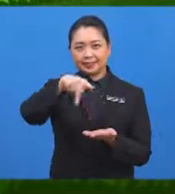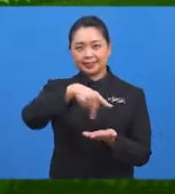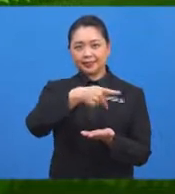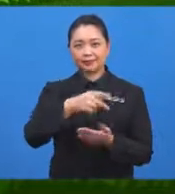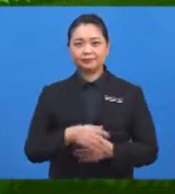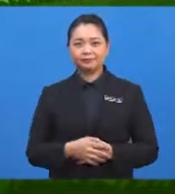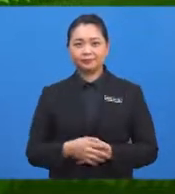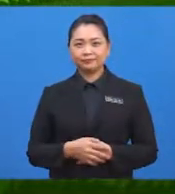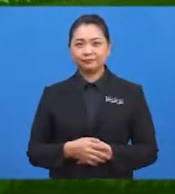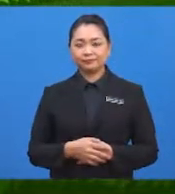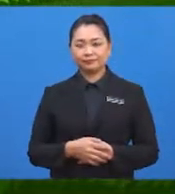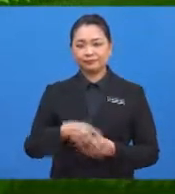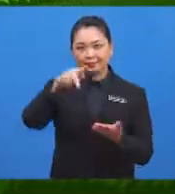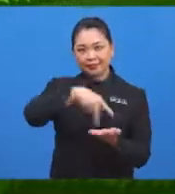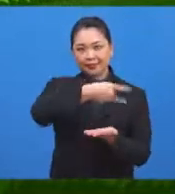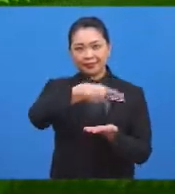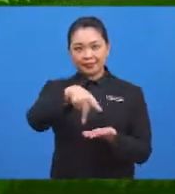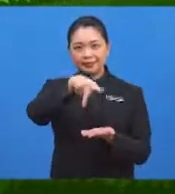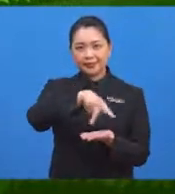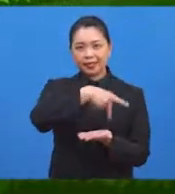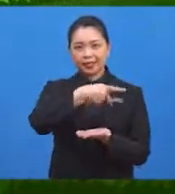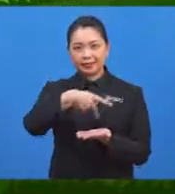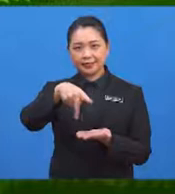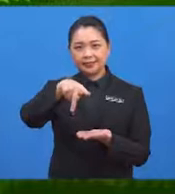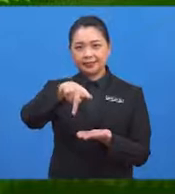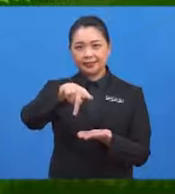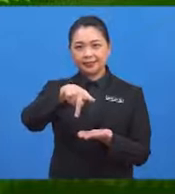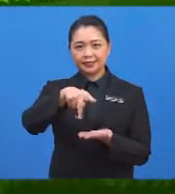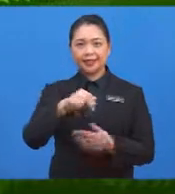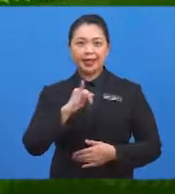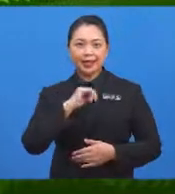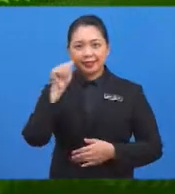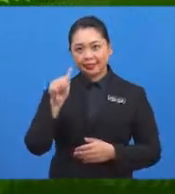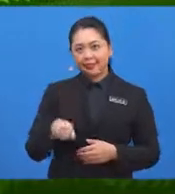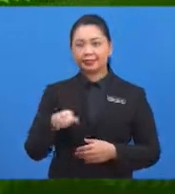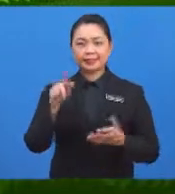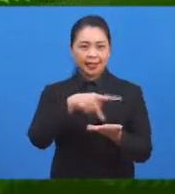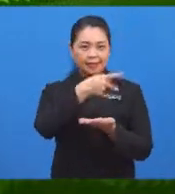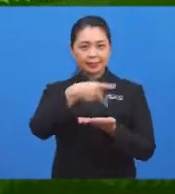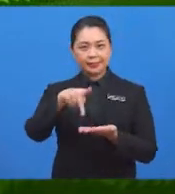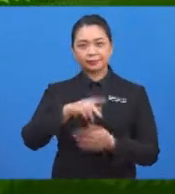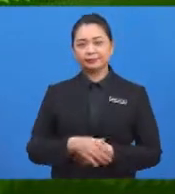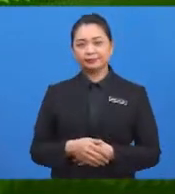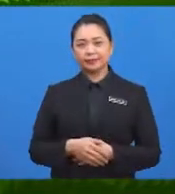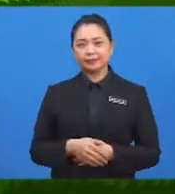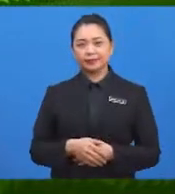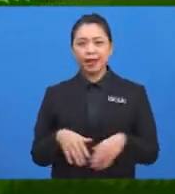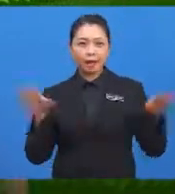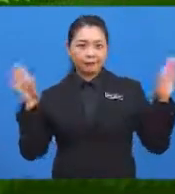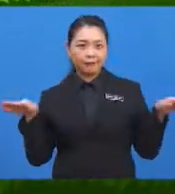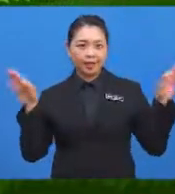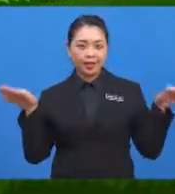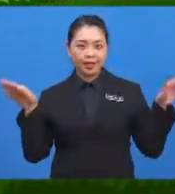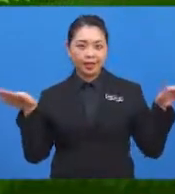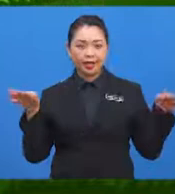Dance, I can dance. Dance, dance, dance, dance, dance, dance, dance, I can dance. Fly, I